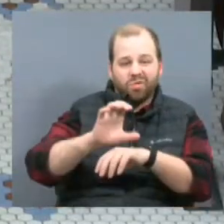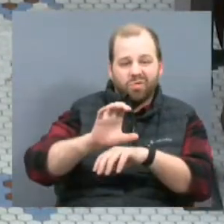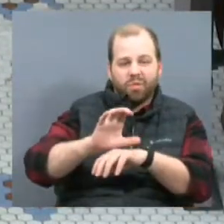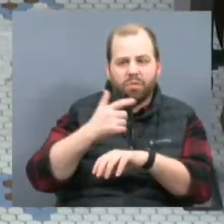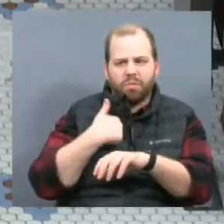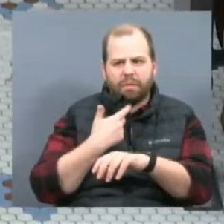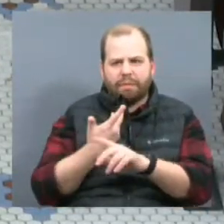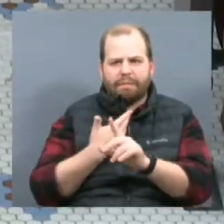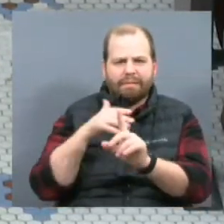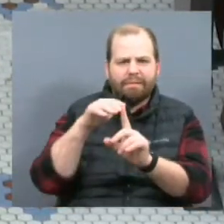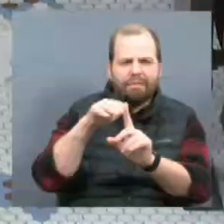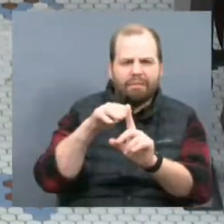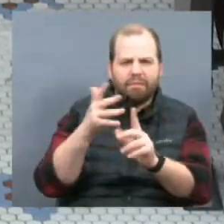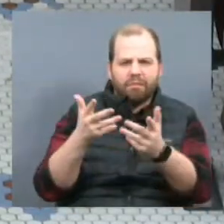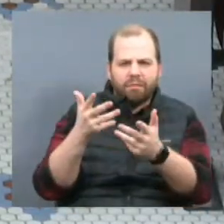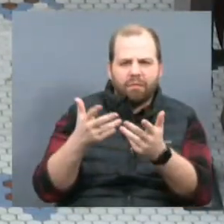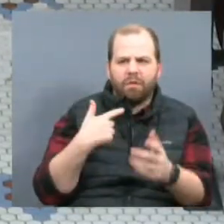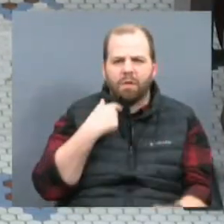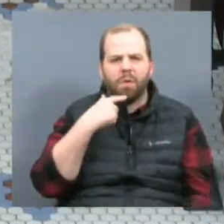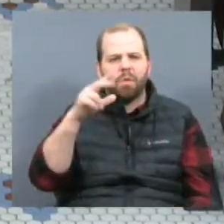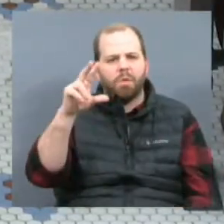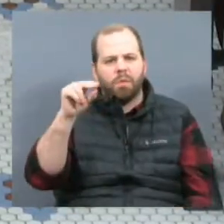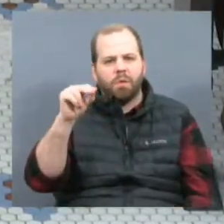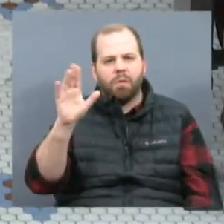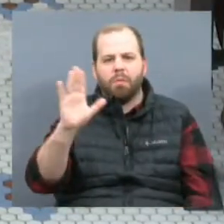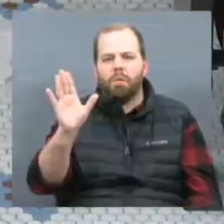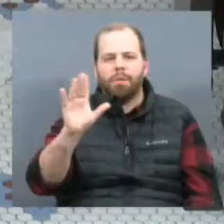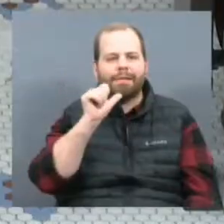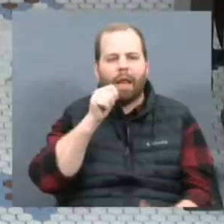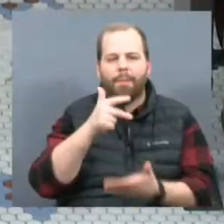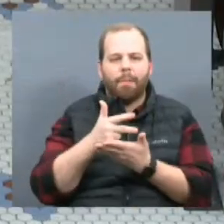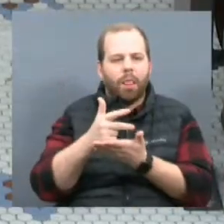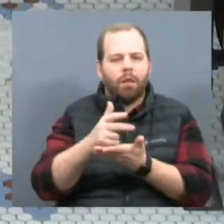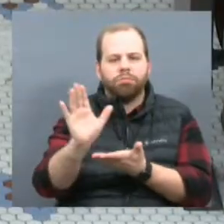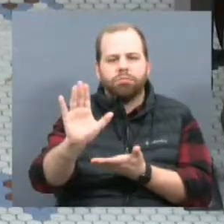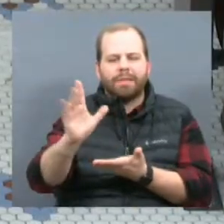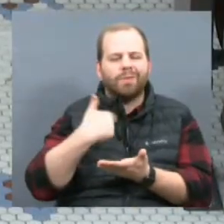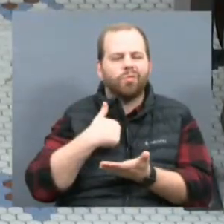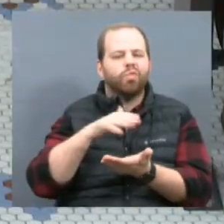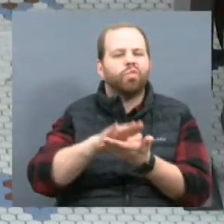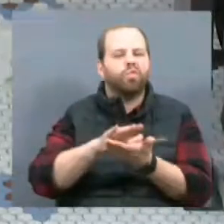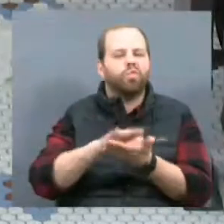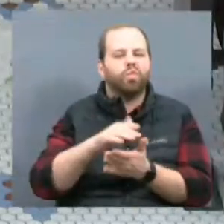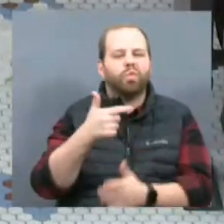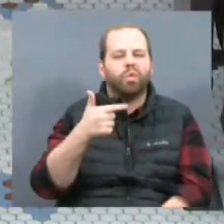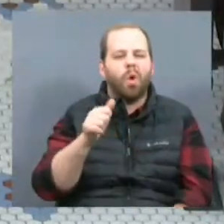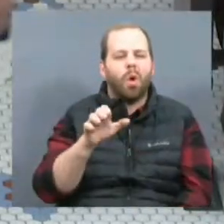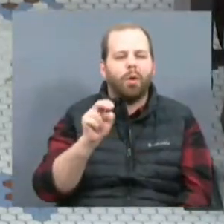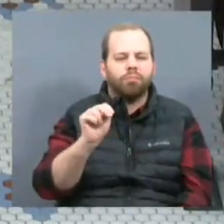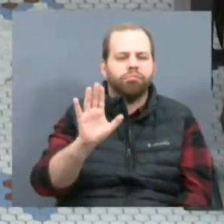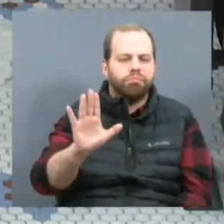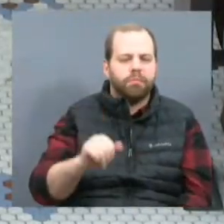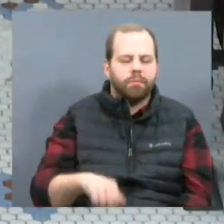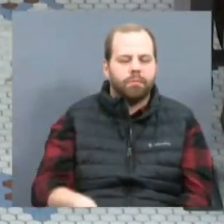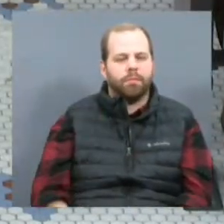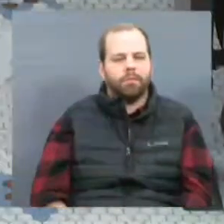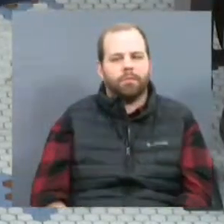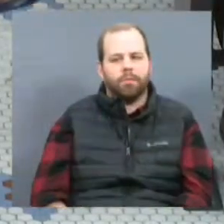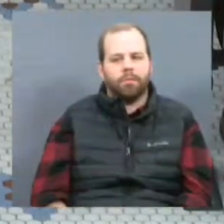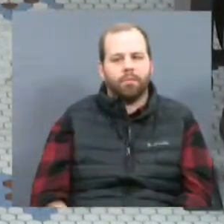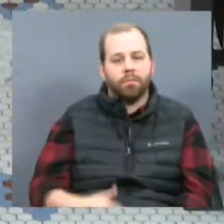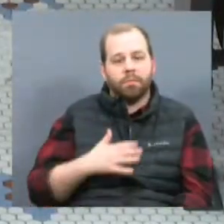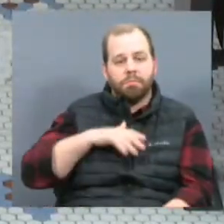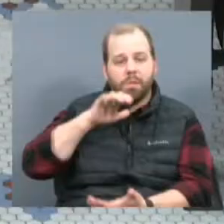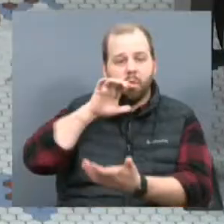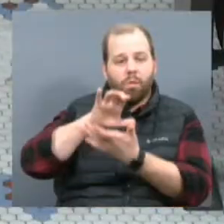like, no, school garden, no parking lot. Then my wife joined the